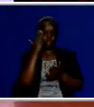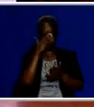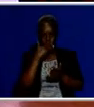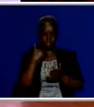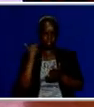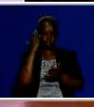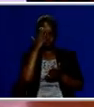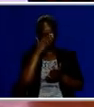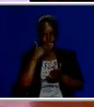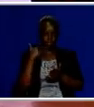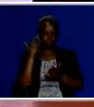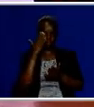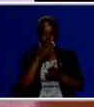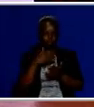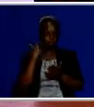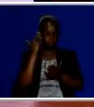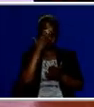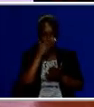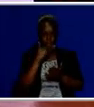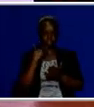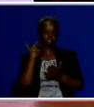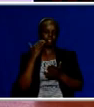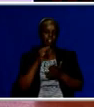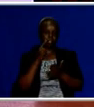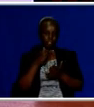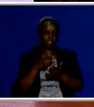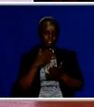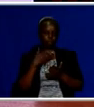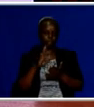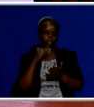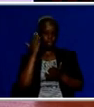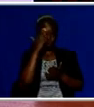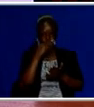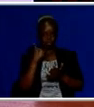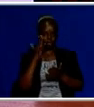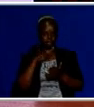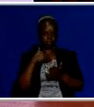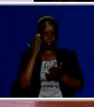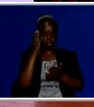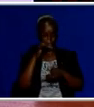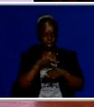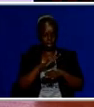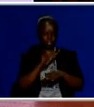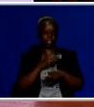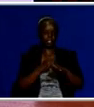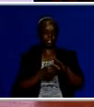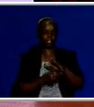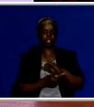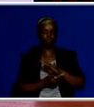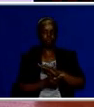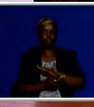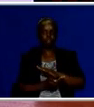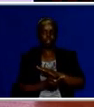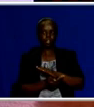my face, wash my face, wash my face. This is the way I wash my face early in